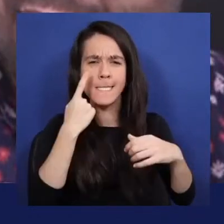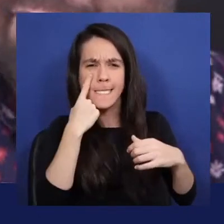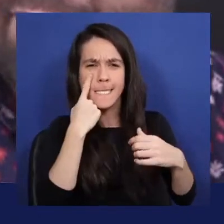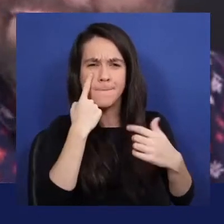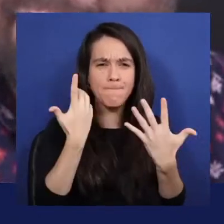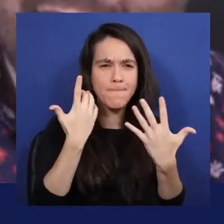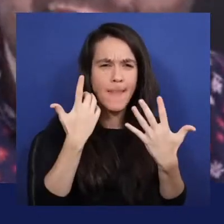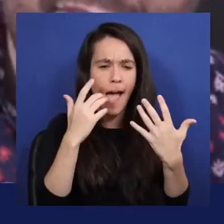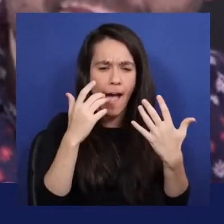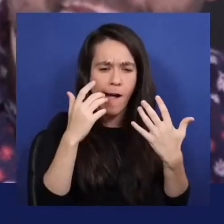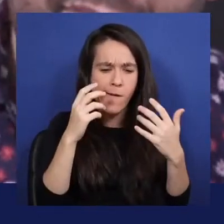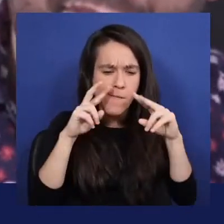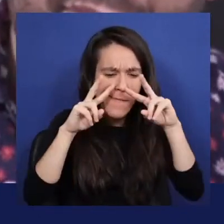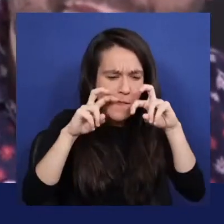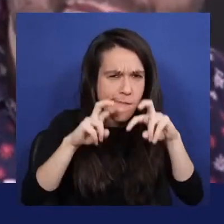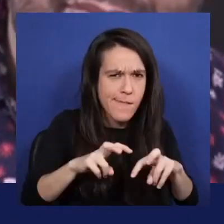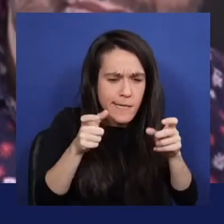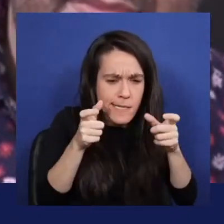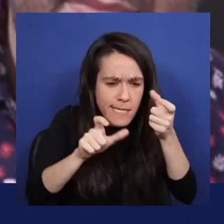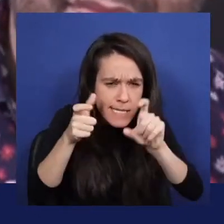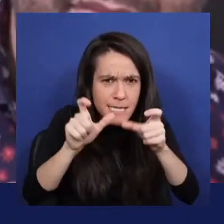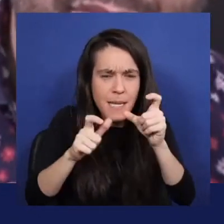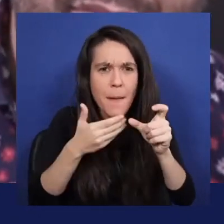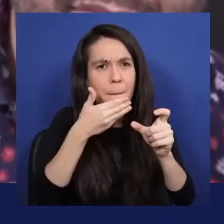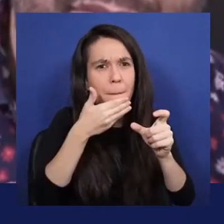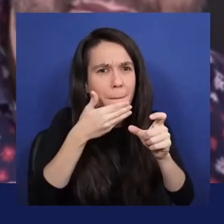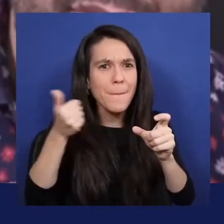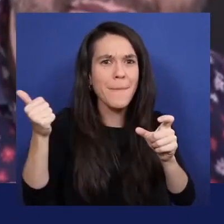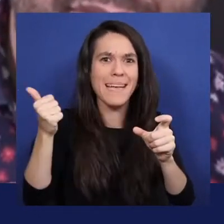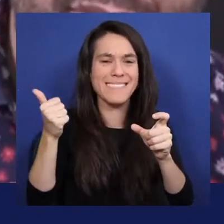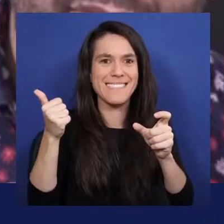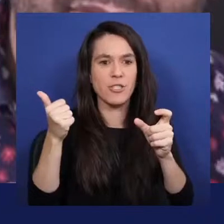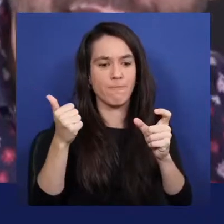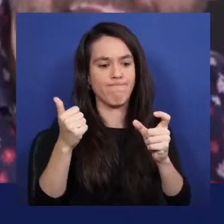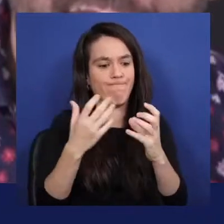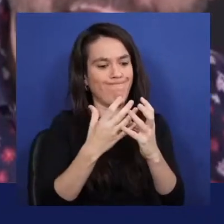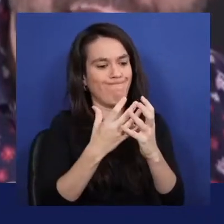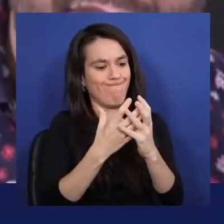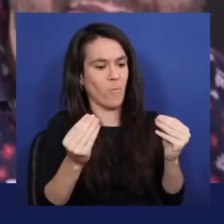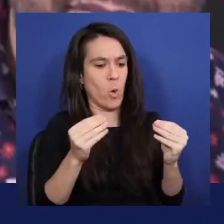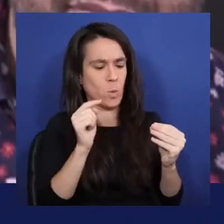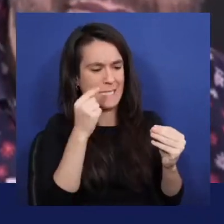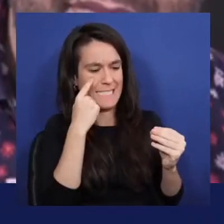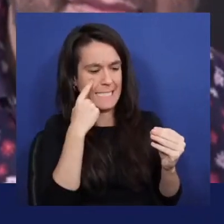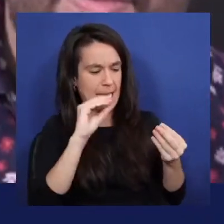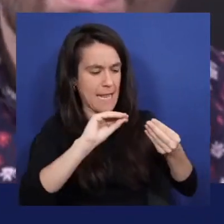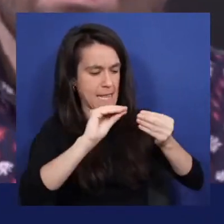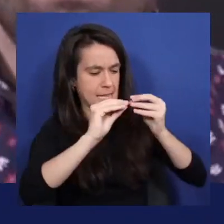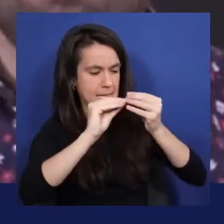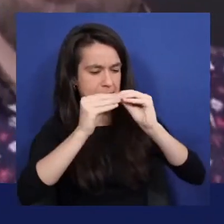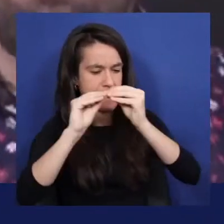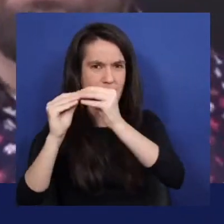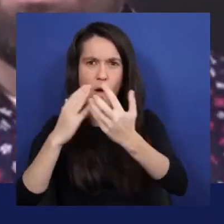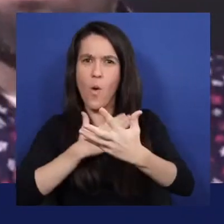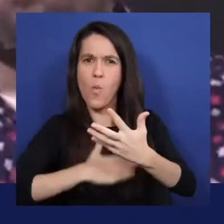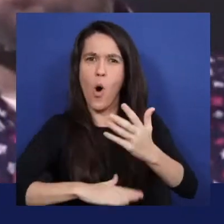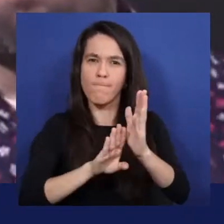better solution for some of our issues, and we had an app